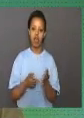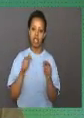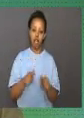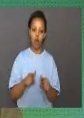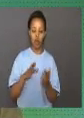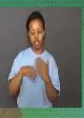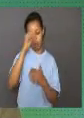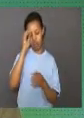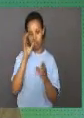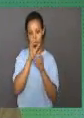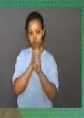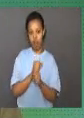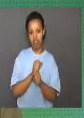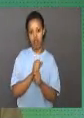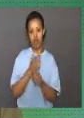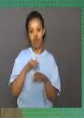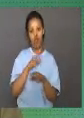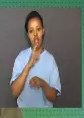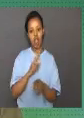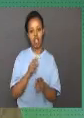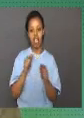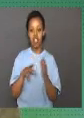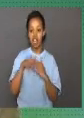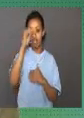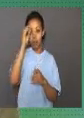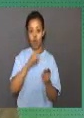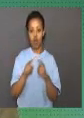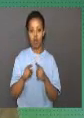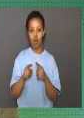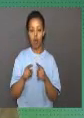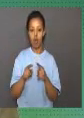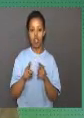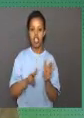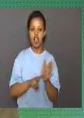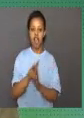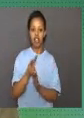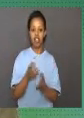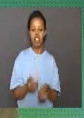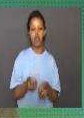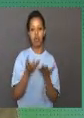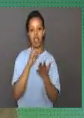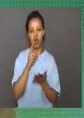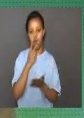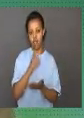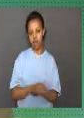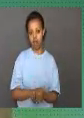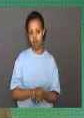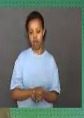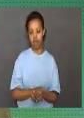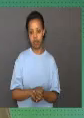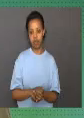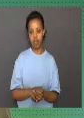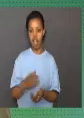lesson. Today, we learned about the multiplication of viruses.